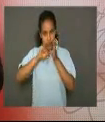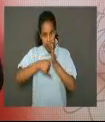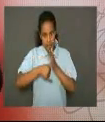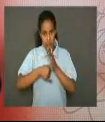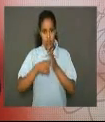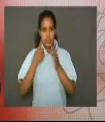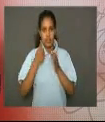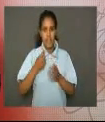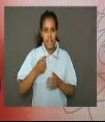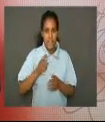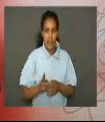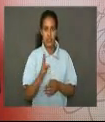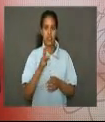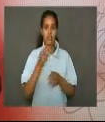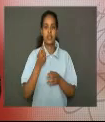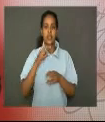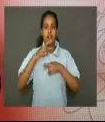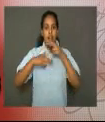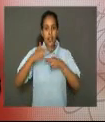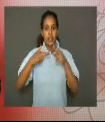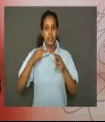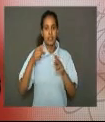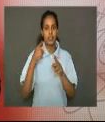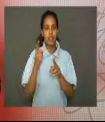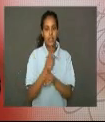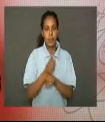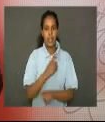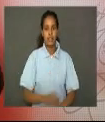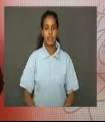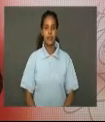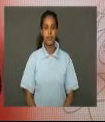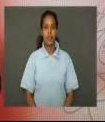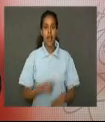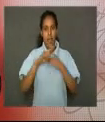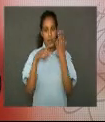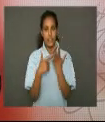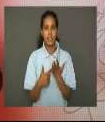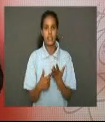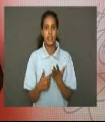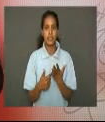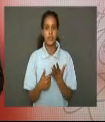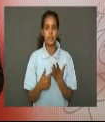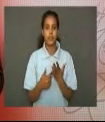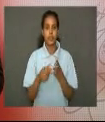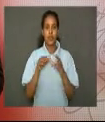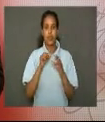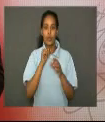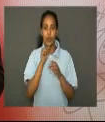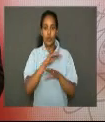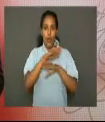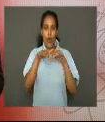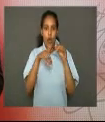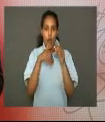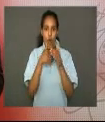the faster the reaction will take place. However, not